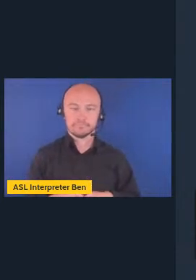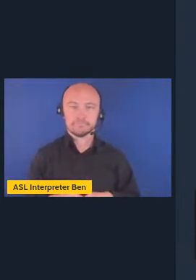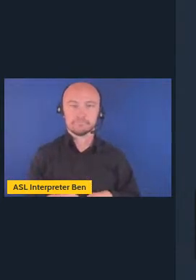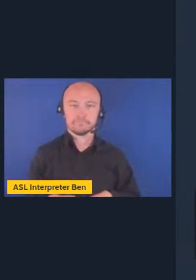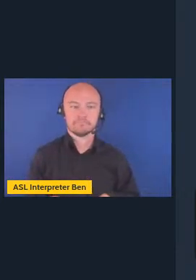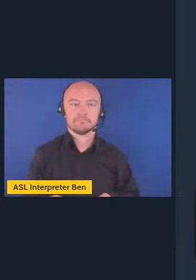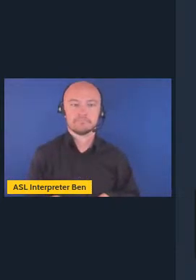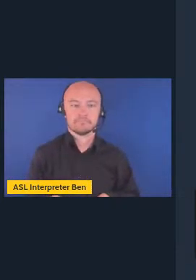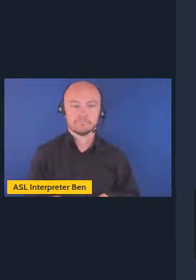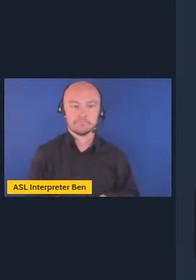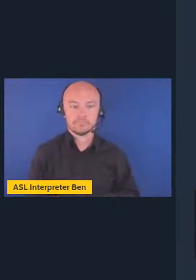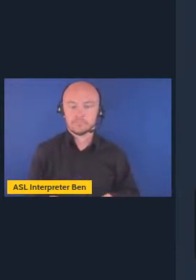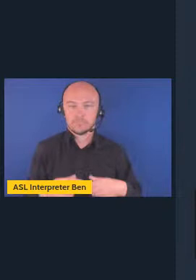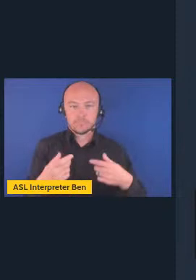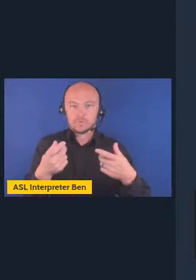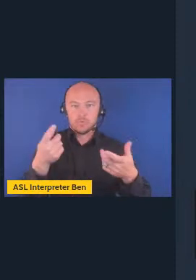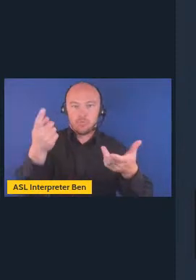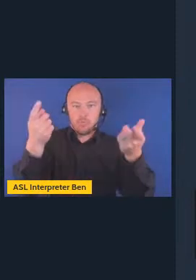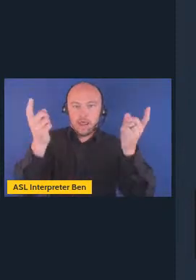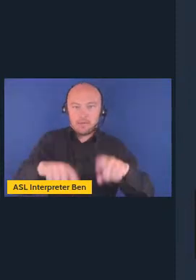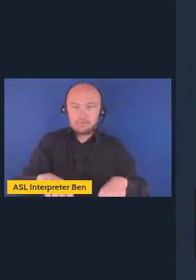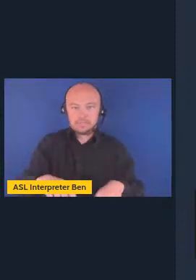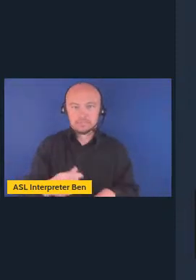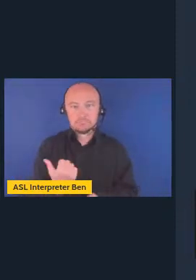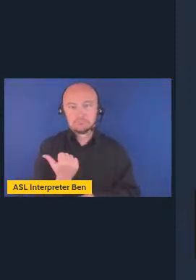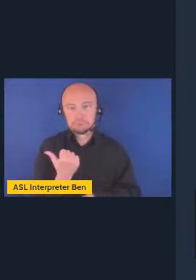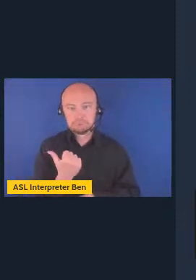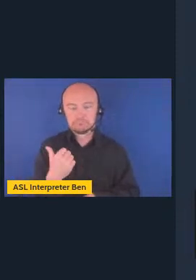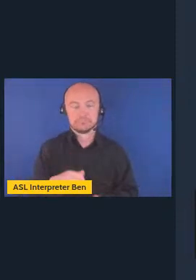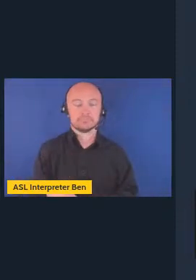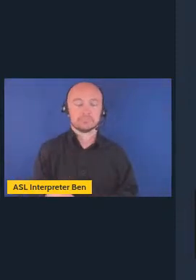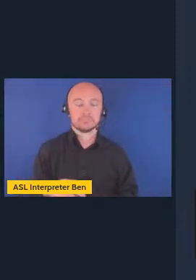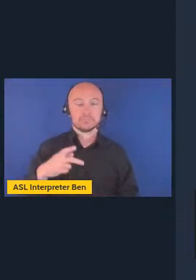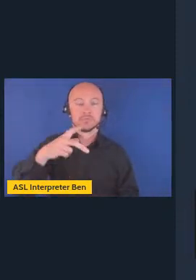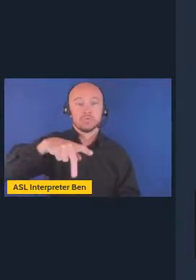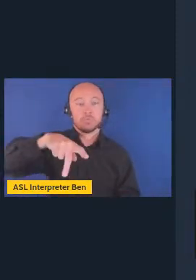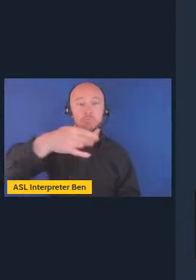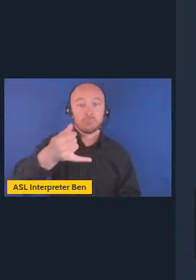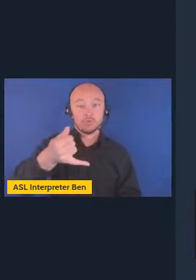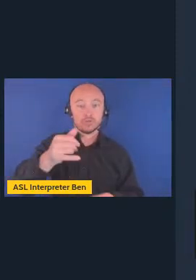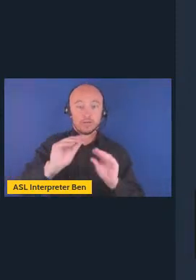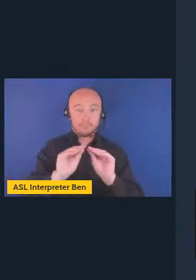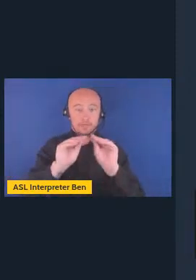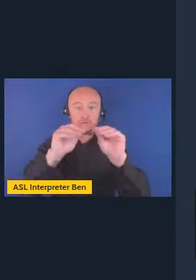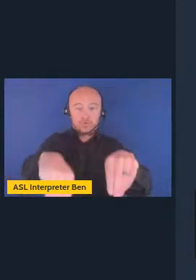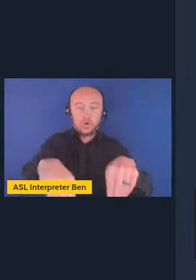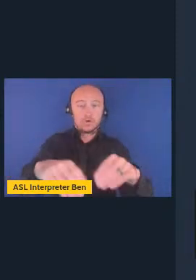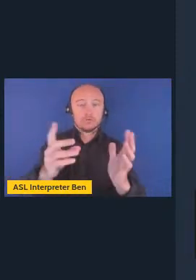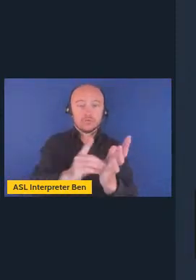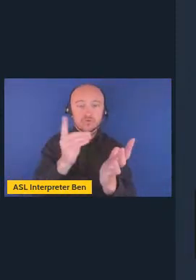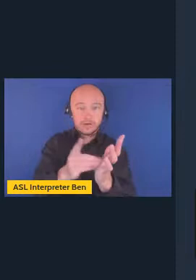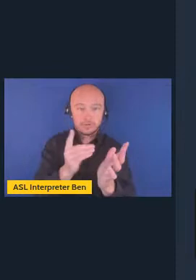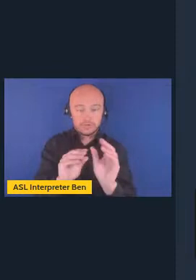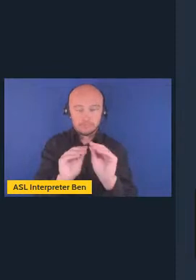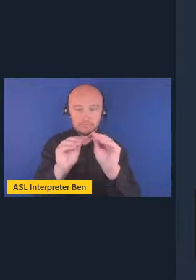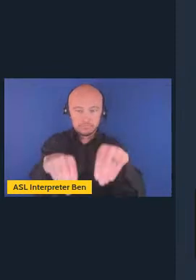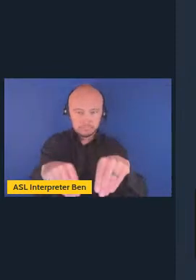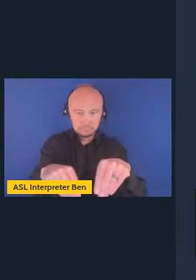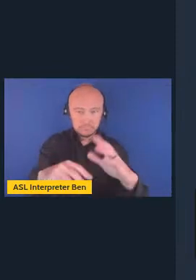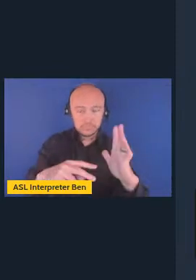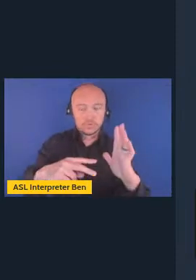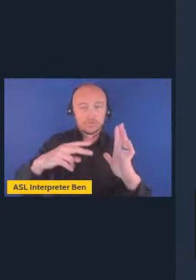What's happening in the background is the following. Projen installs the package to the local directory, and it then reads